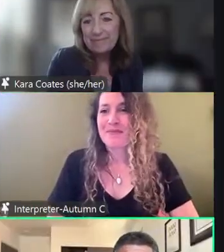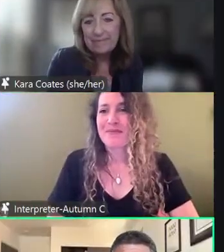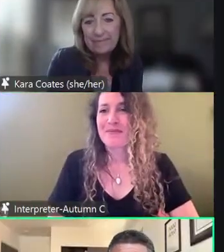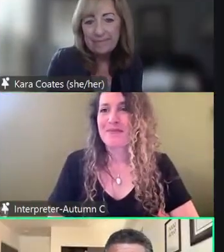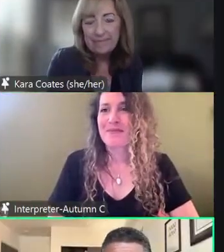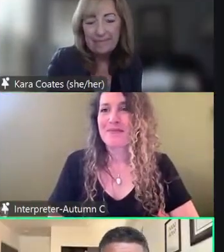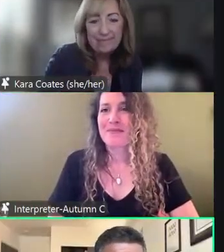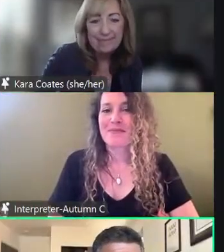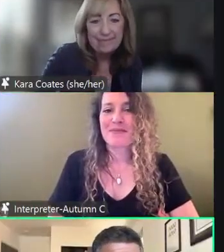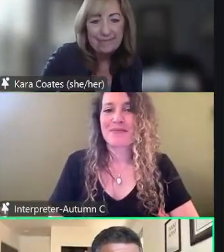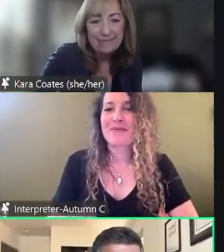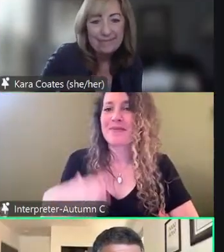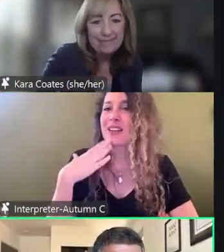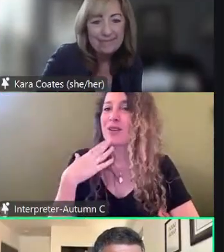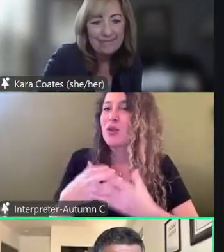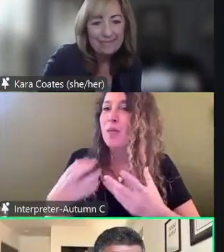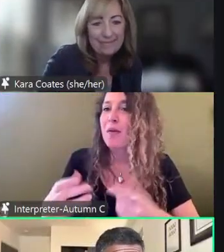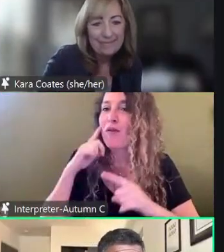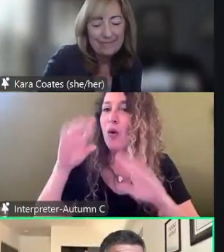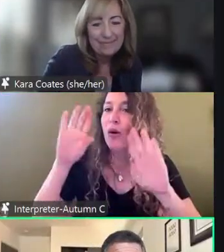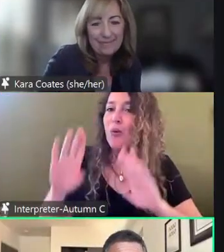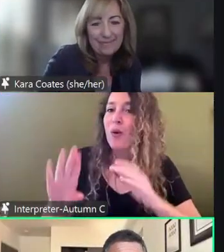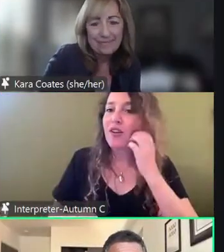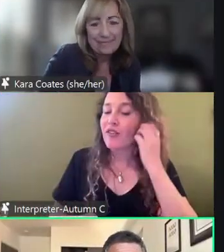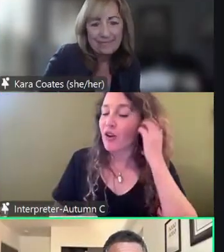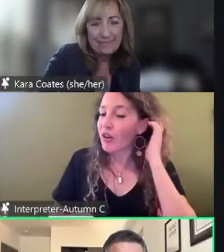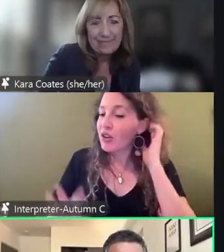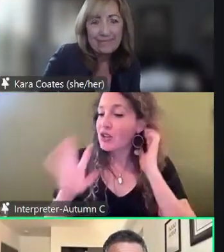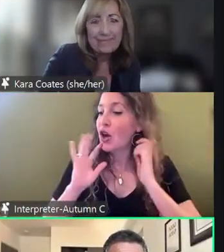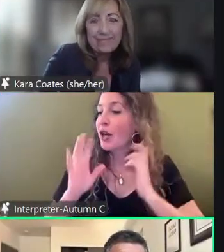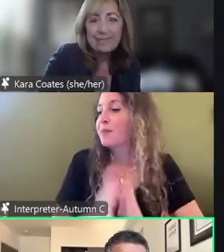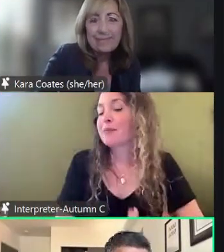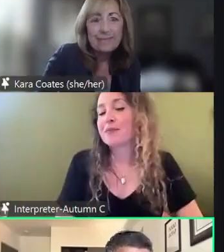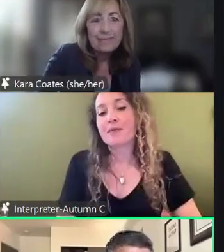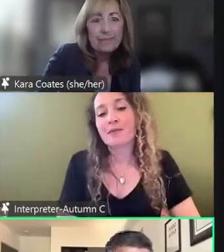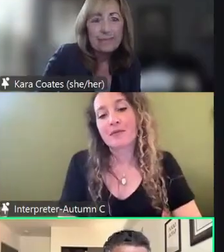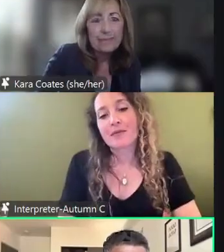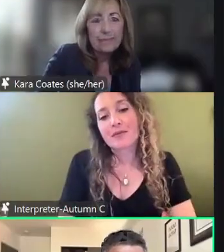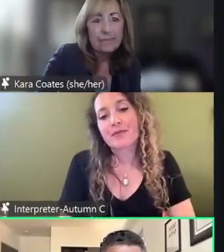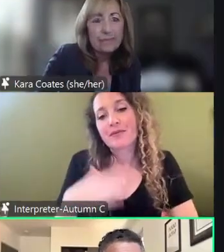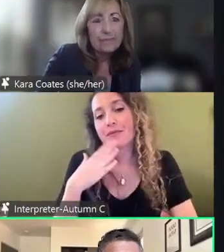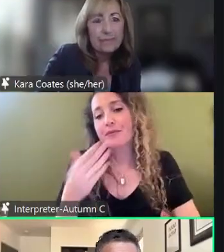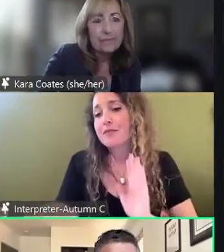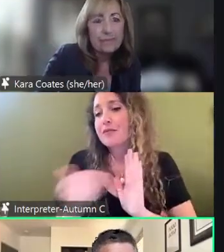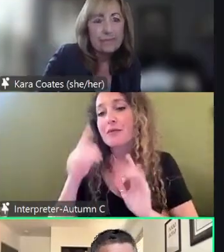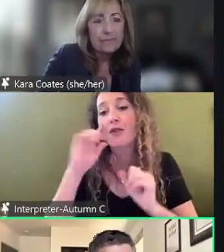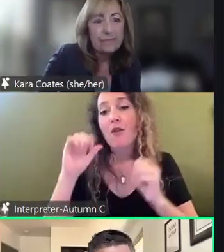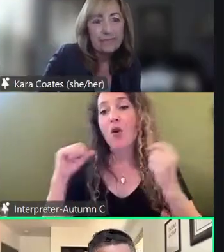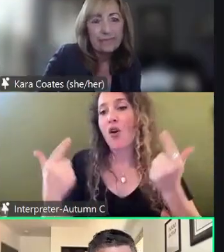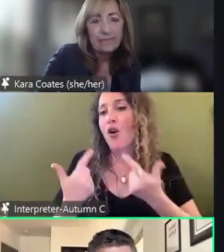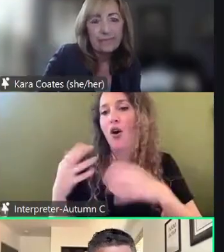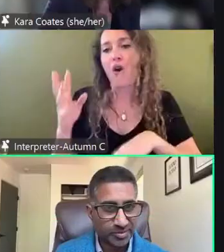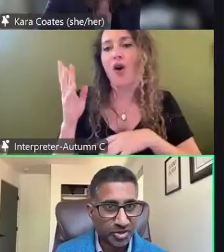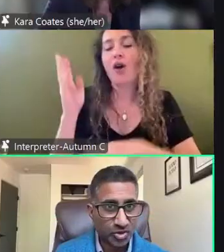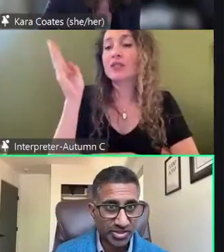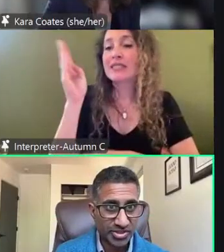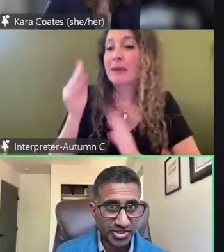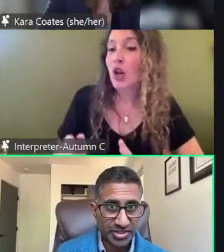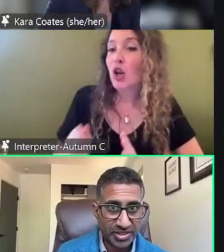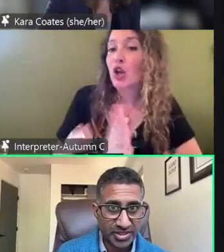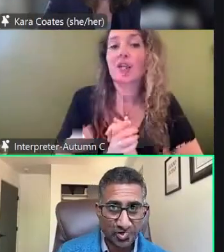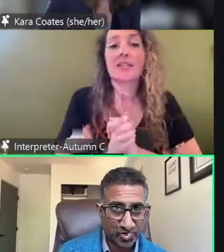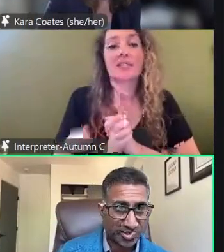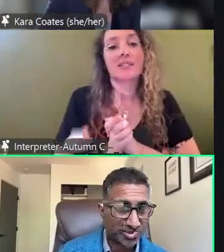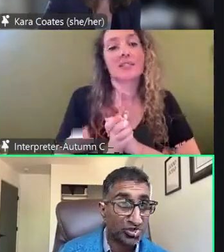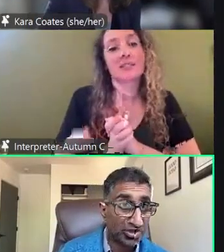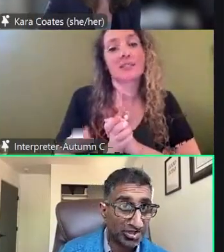Thank you so much for a wonderful talk. Thank you again to all the speakers. I'll start collecting the questions